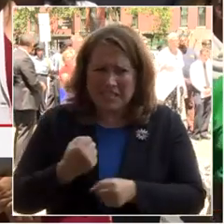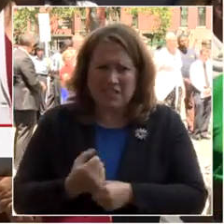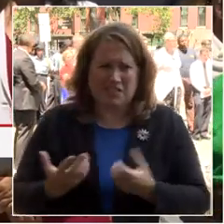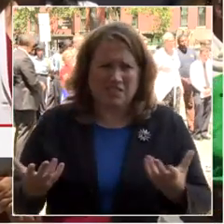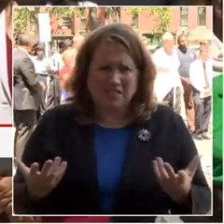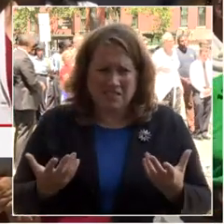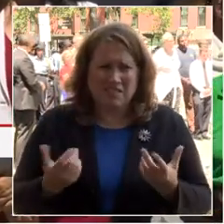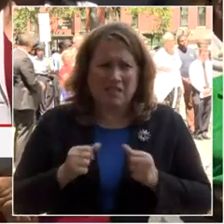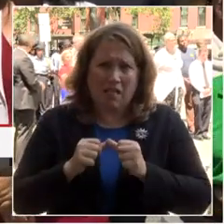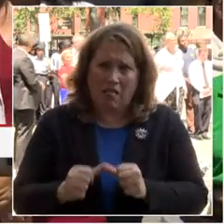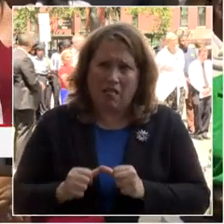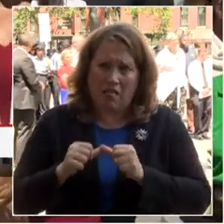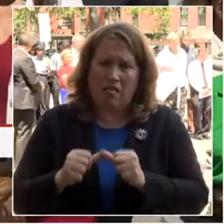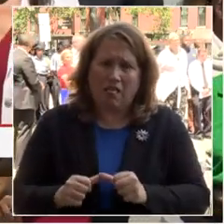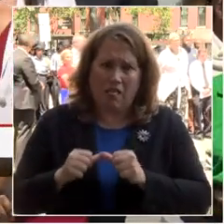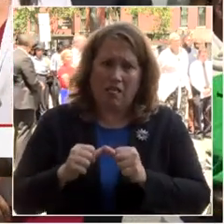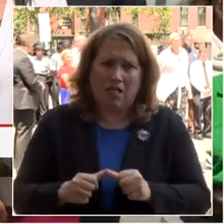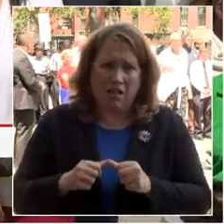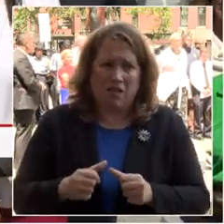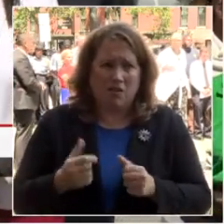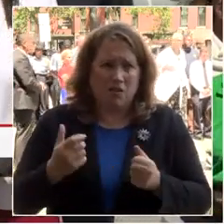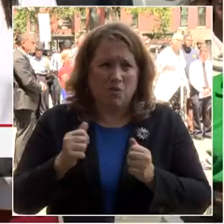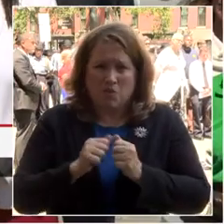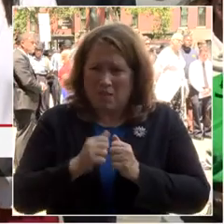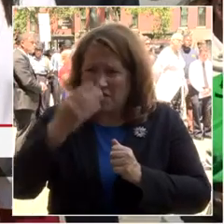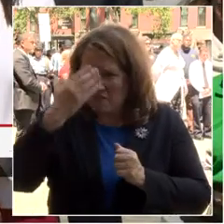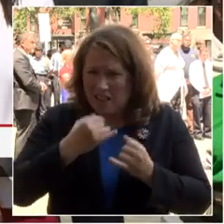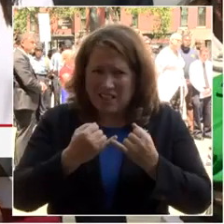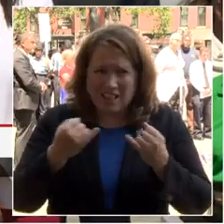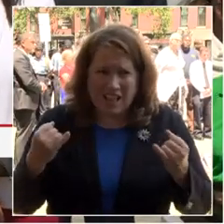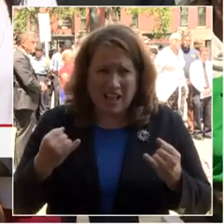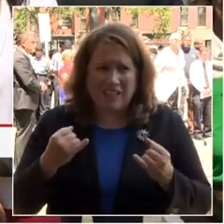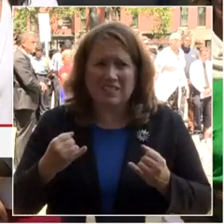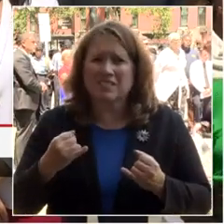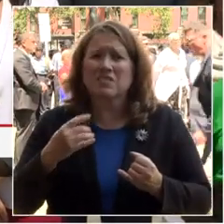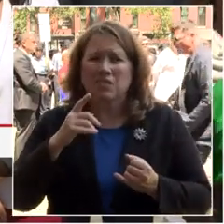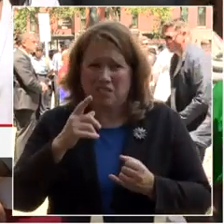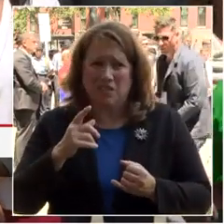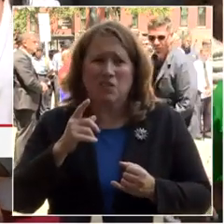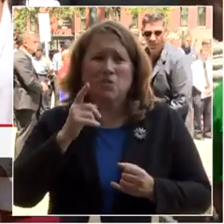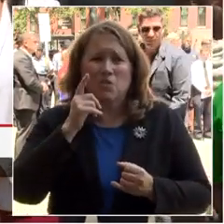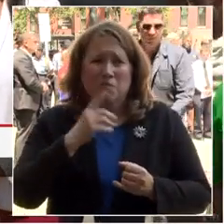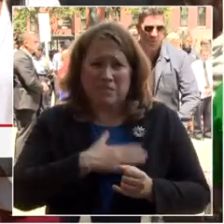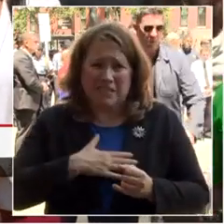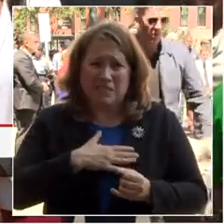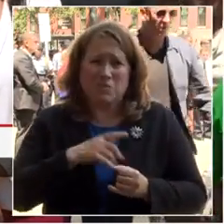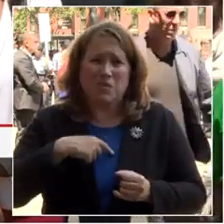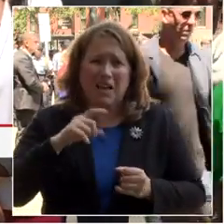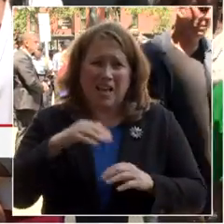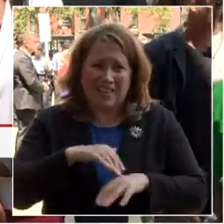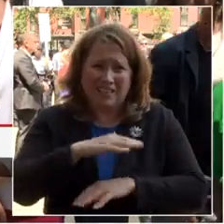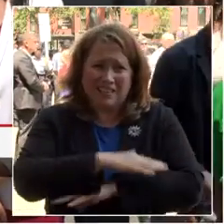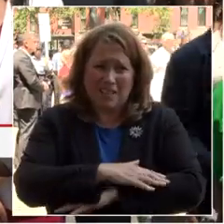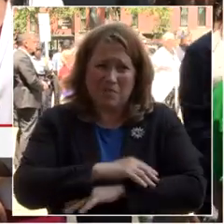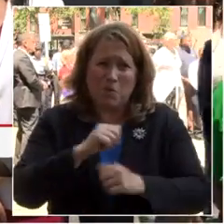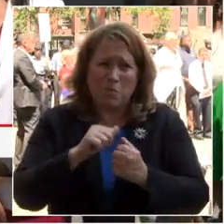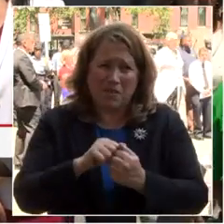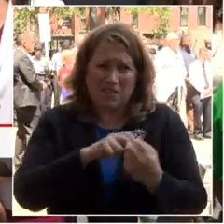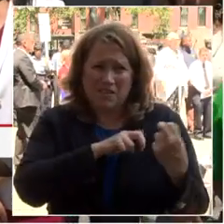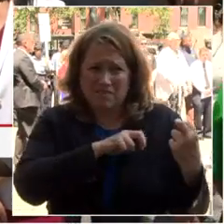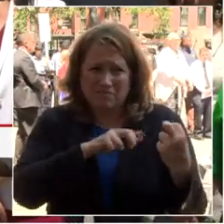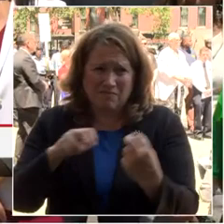teachers are often on the front lines consoling their peers and taking in the trauma. We're at the table with the teachers union, and